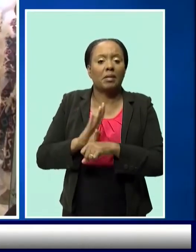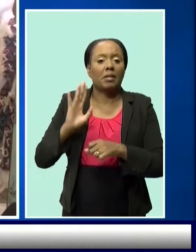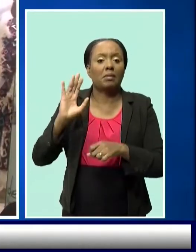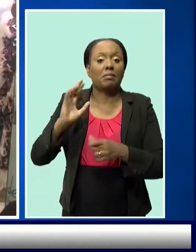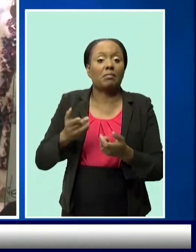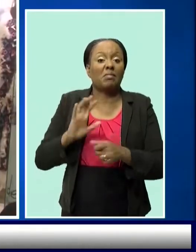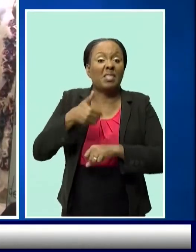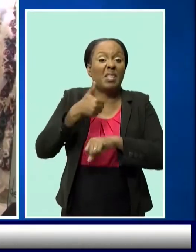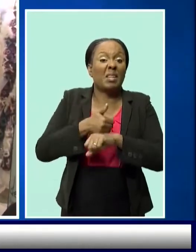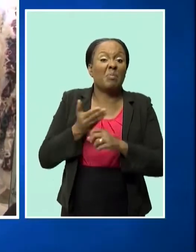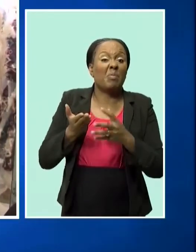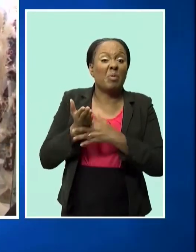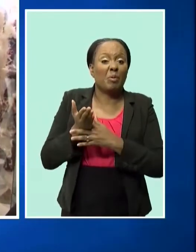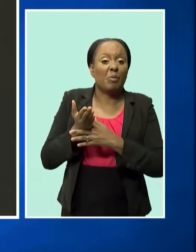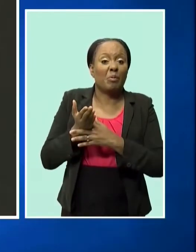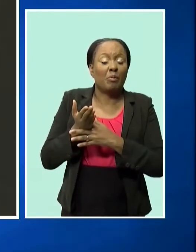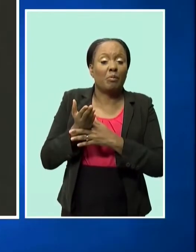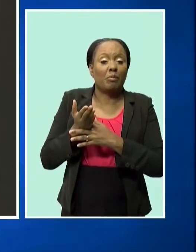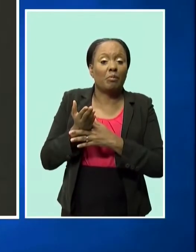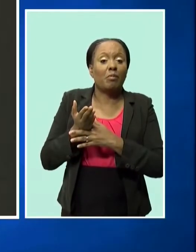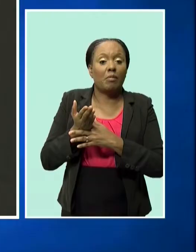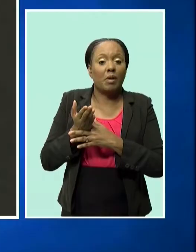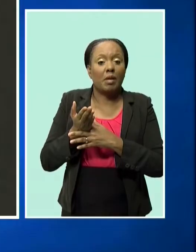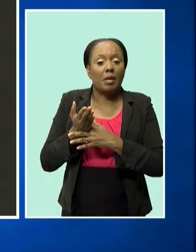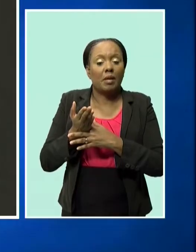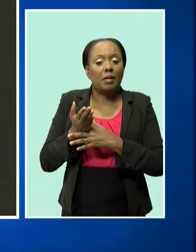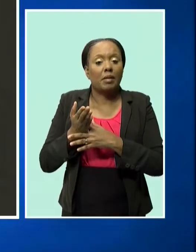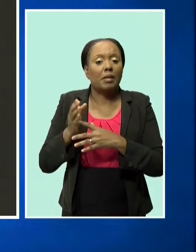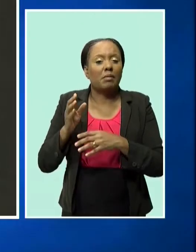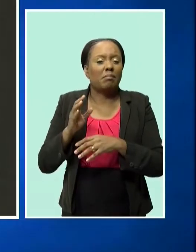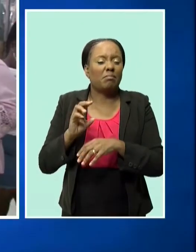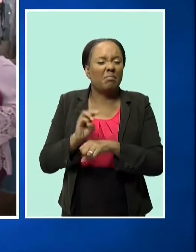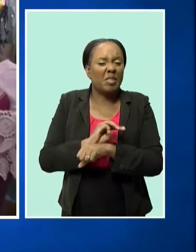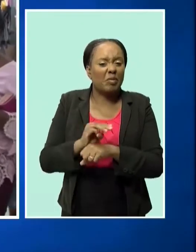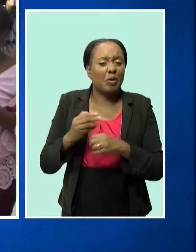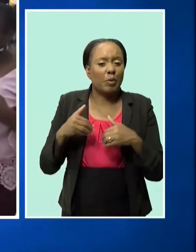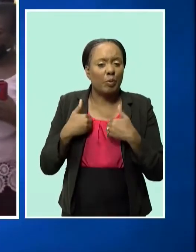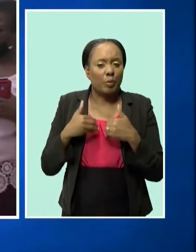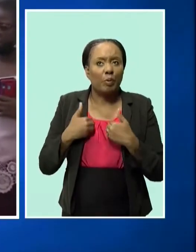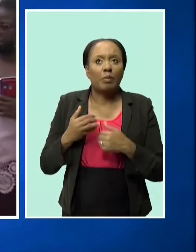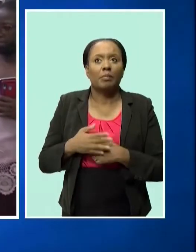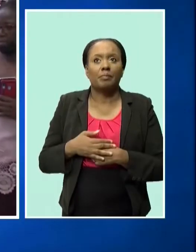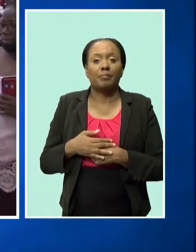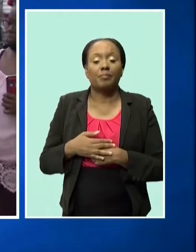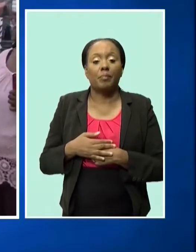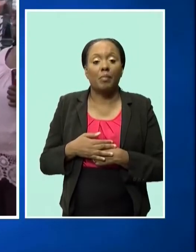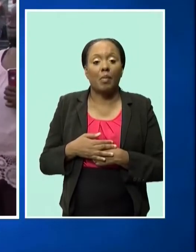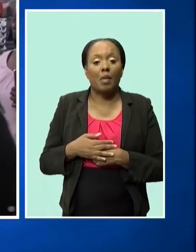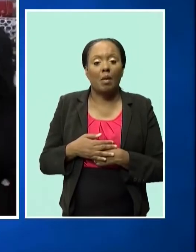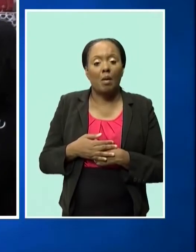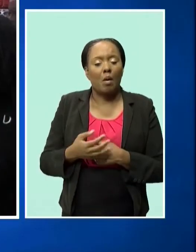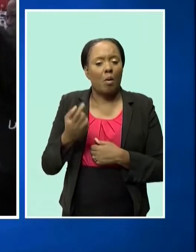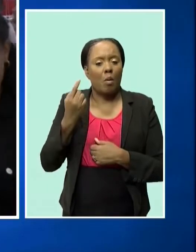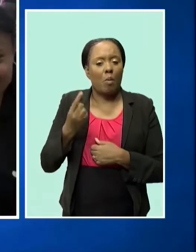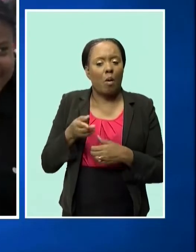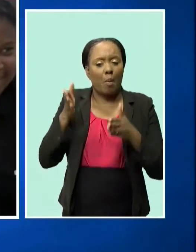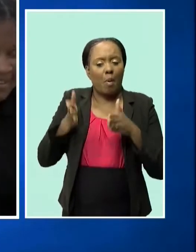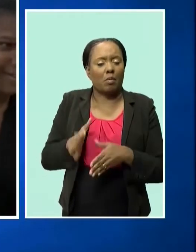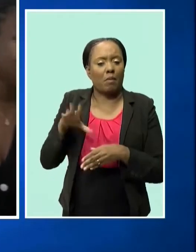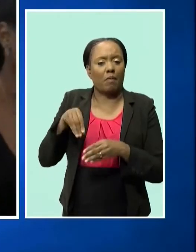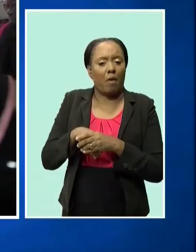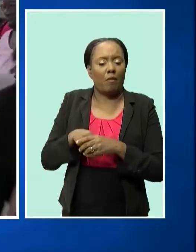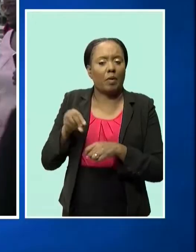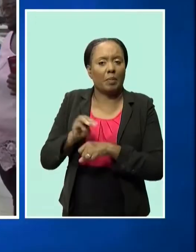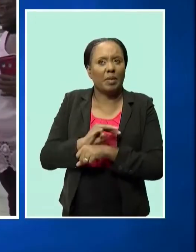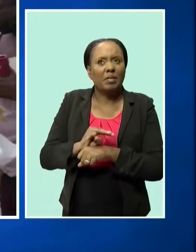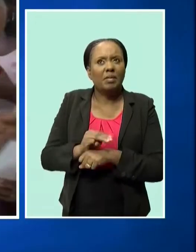Entrepreneurship Scheme and the Division of Youth. At the start of the event, acting manager of Yes, Ryan Mosley, appealed to members of the public in the mall